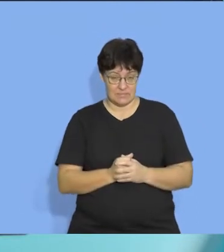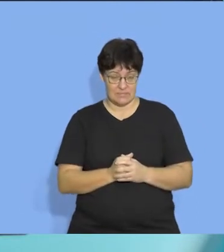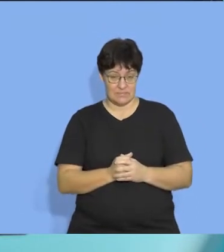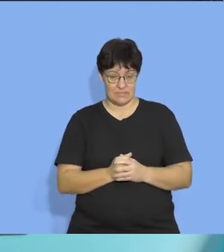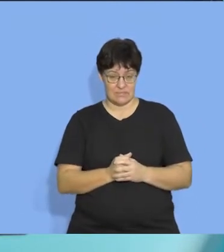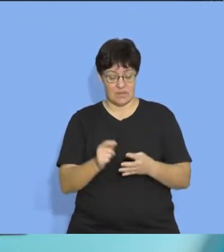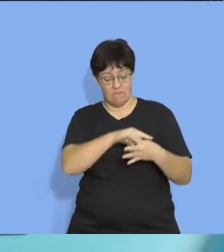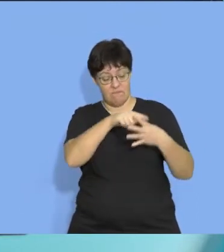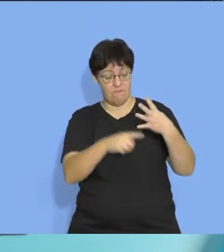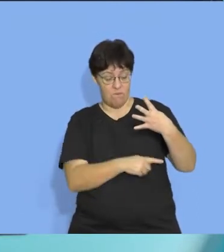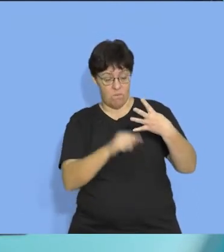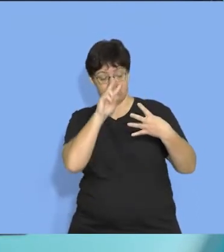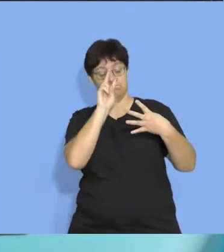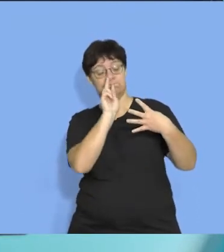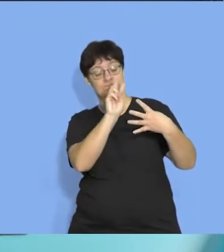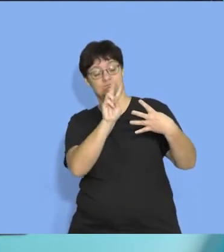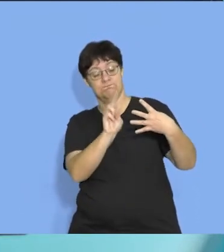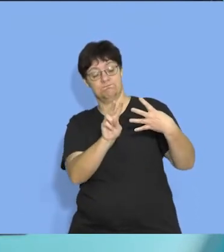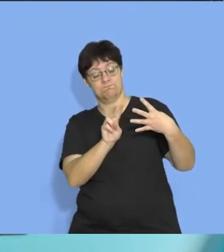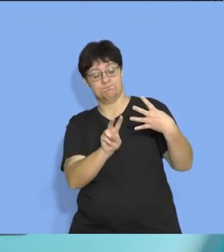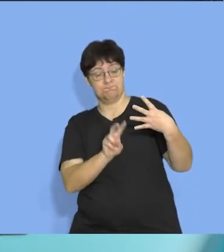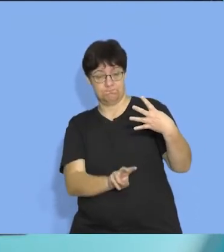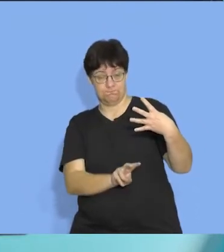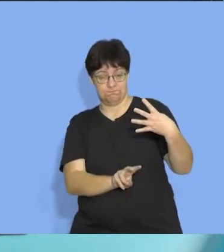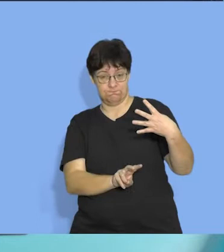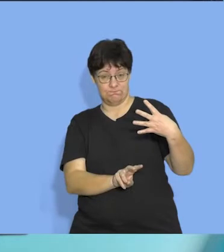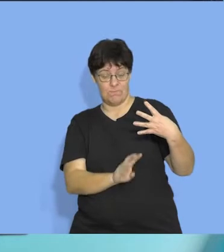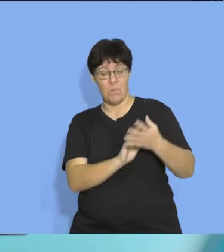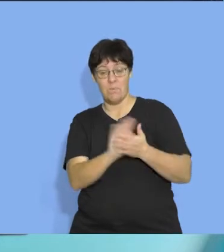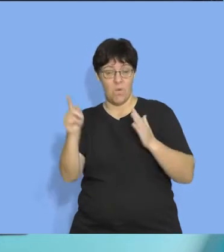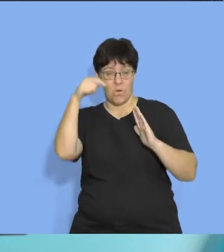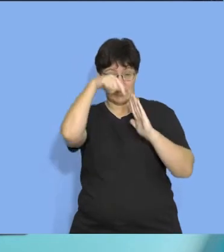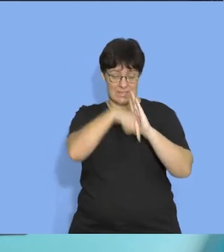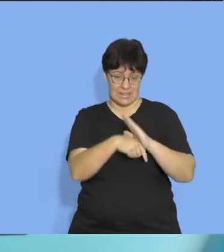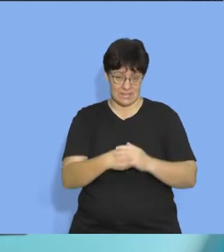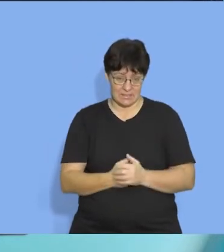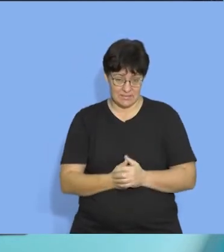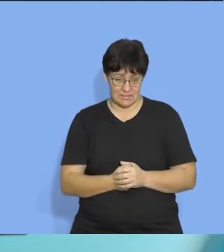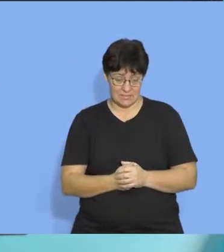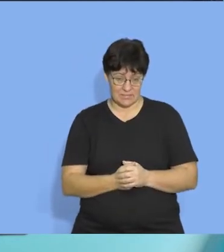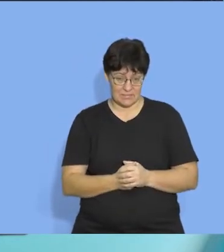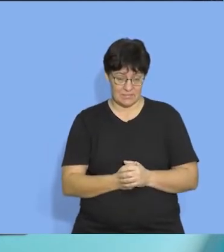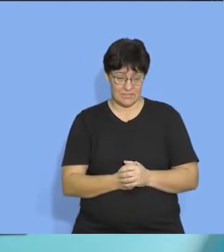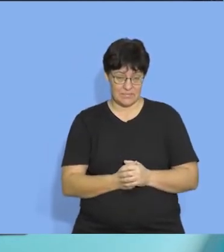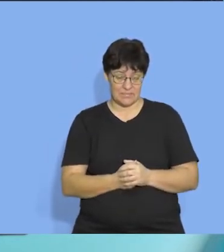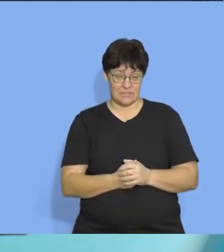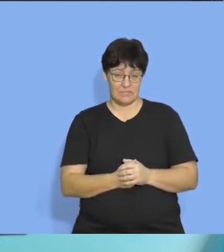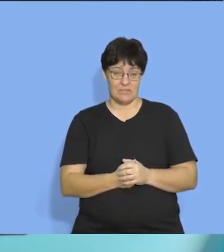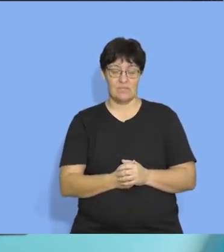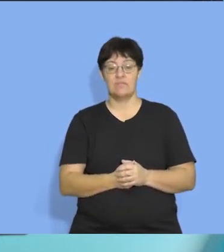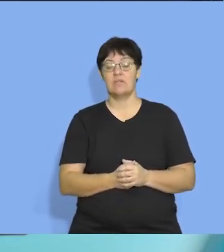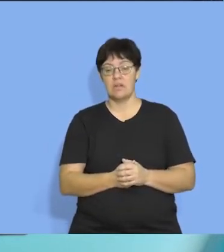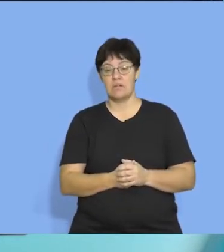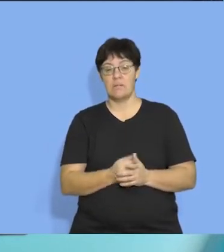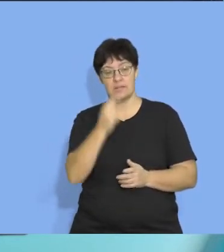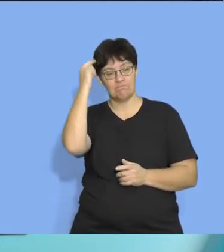going to look at all four of those in lots and lots and lots and lots of detail. And we have